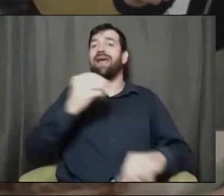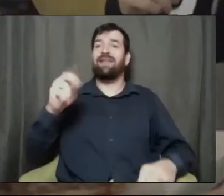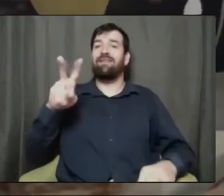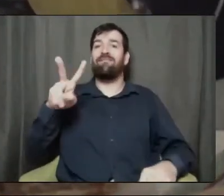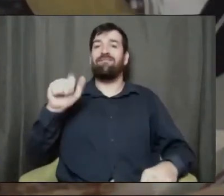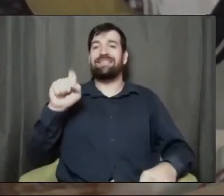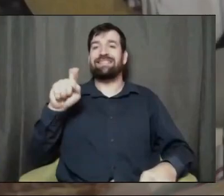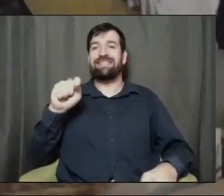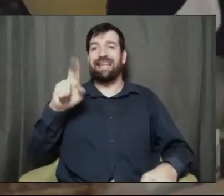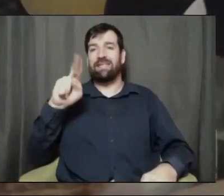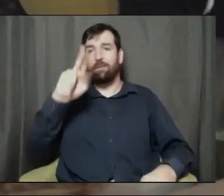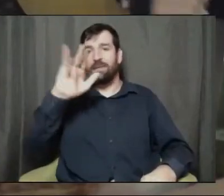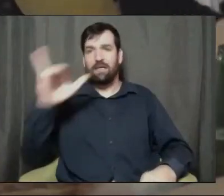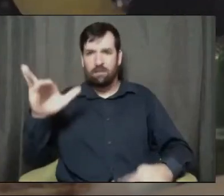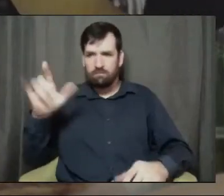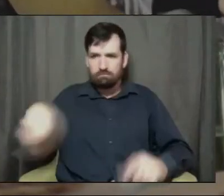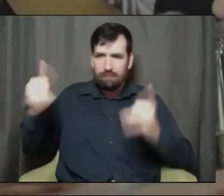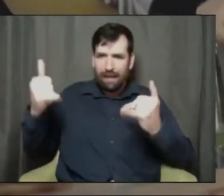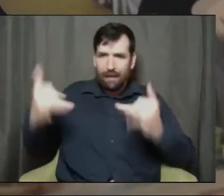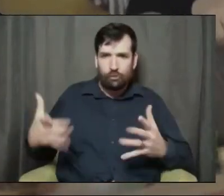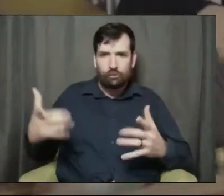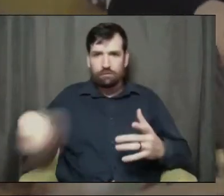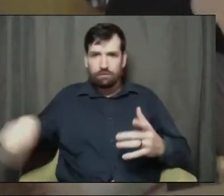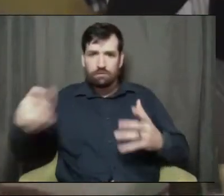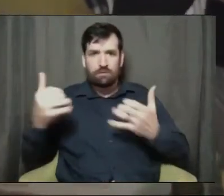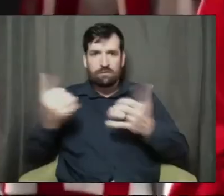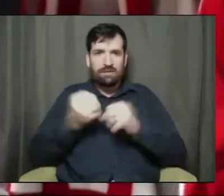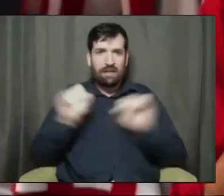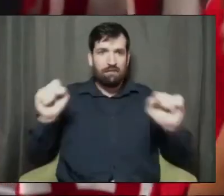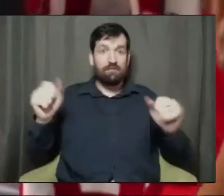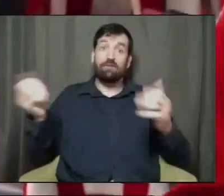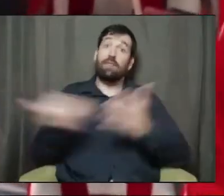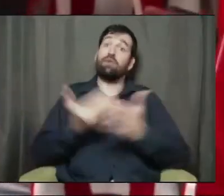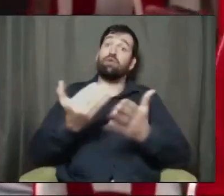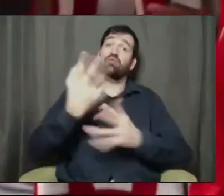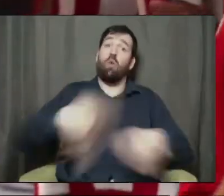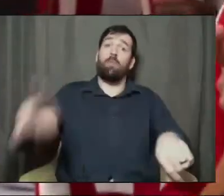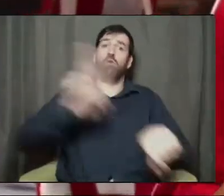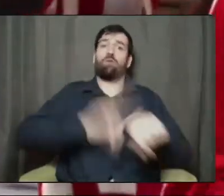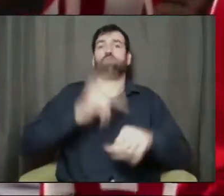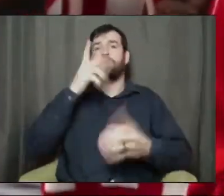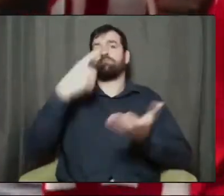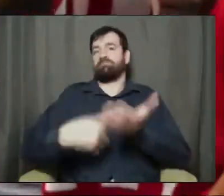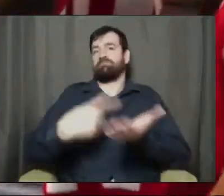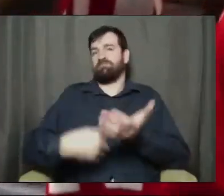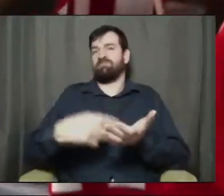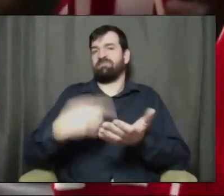players and the rest of us stay safe as we enter this new normal? We'll talk all about that coming up. See you at 8.